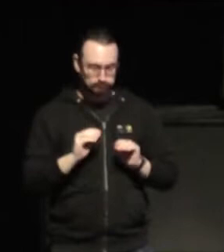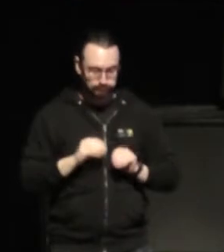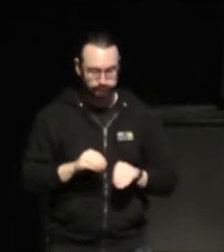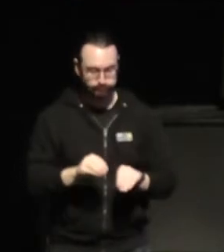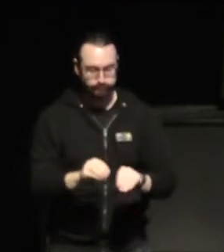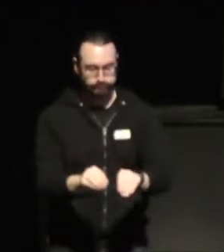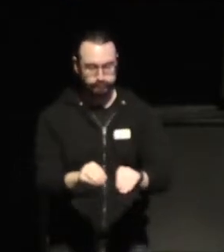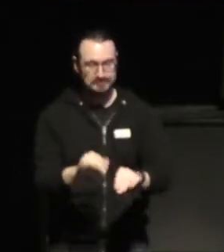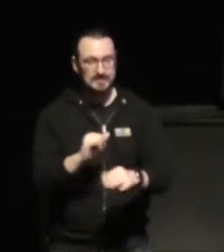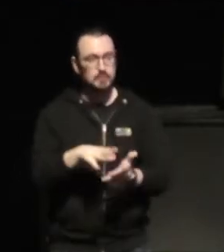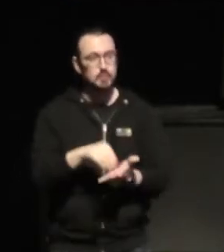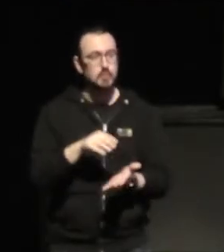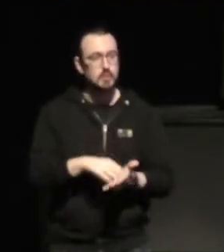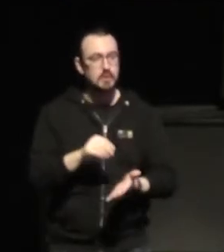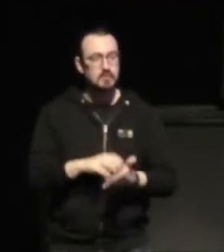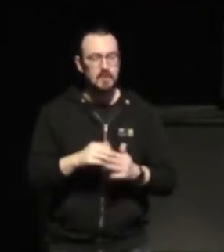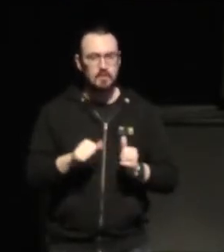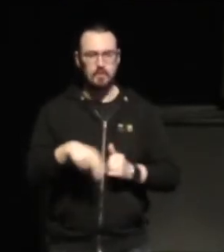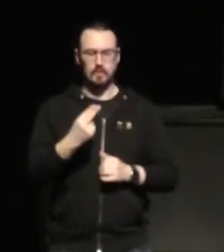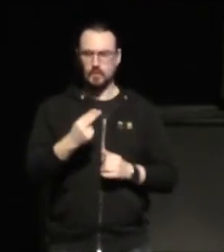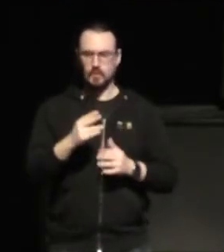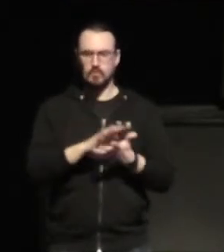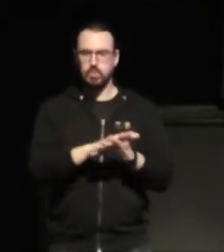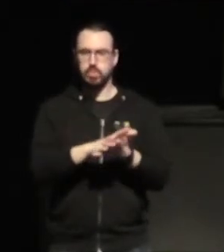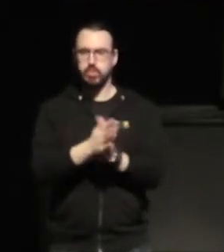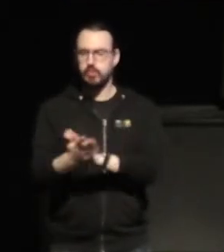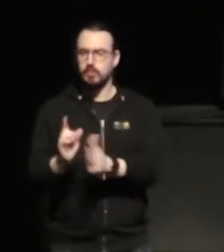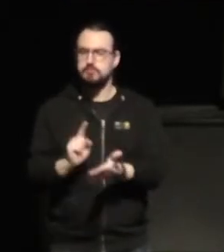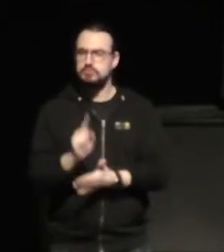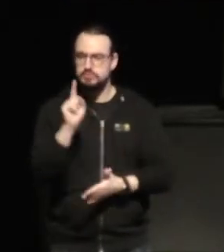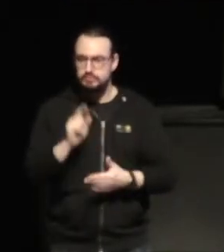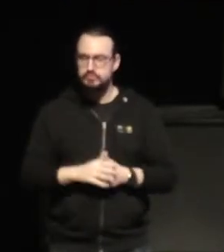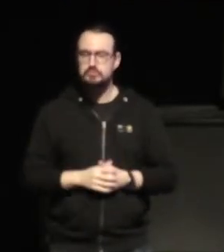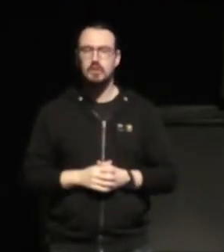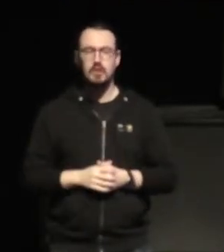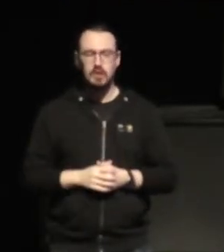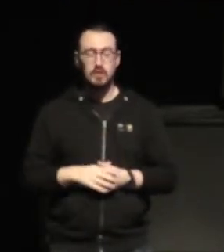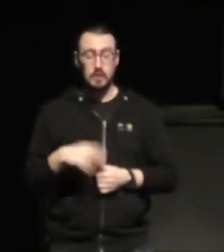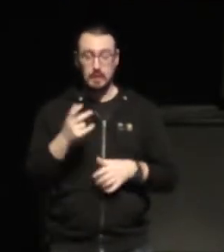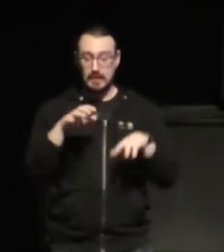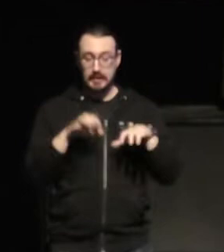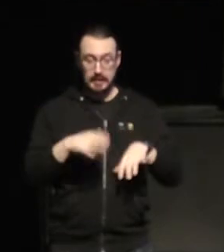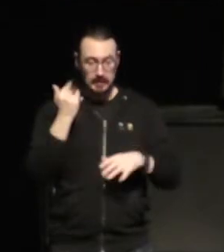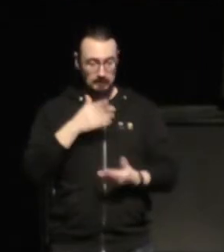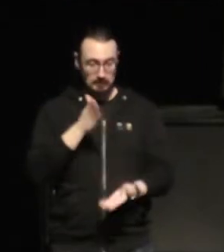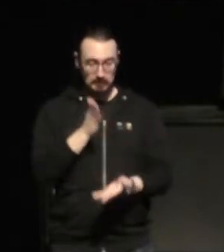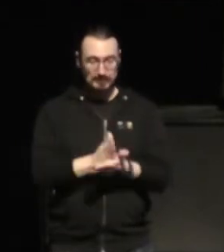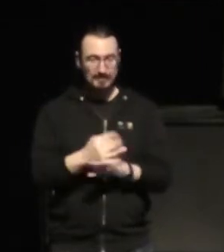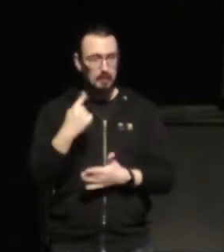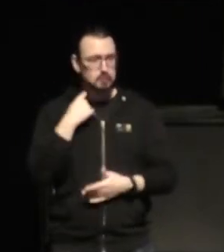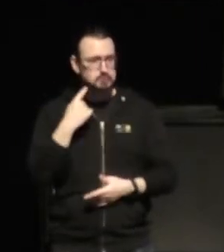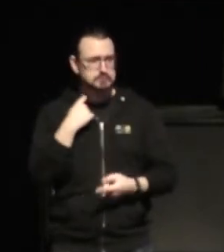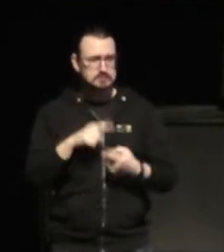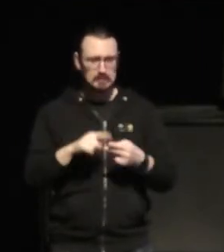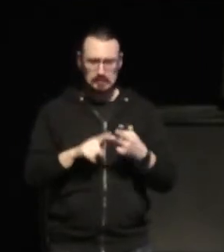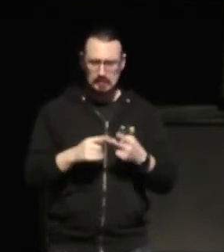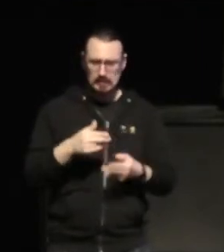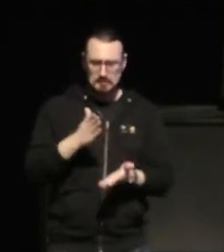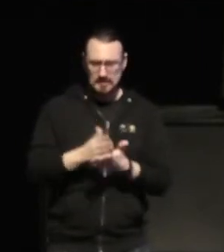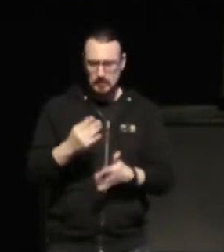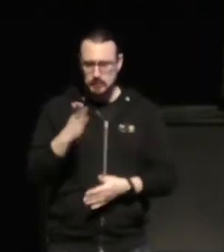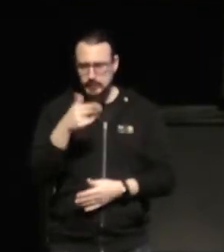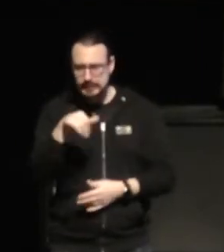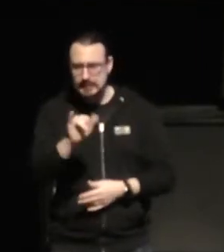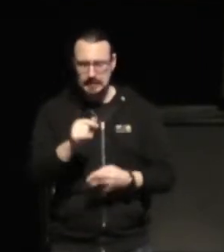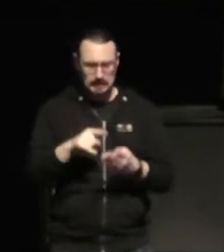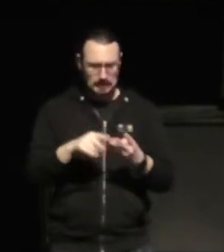on the soil. And now things are different. Now can rain like in the middle of August, in the middle of June,